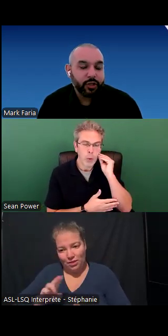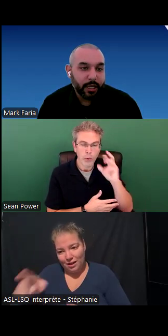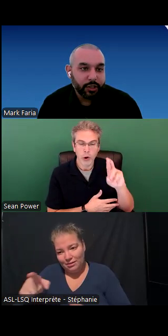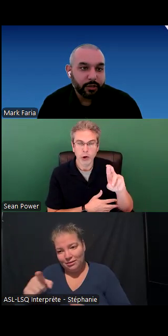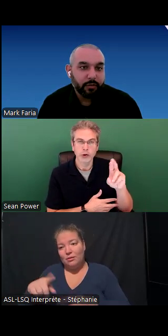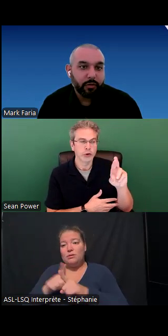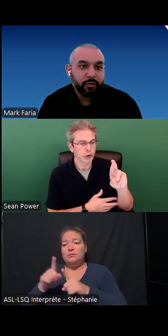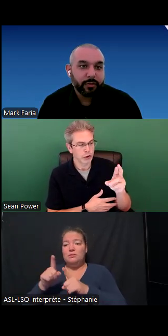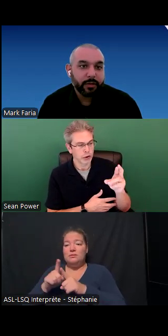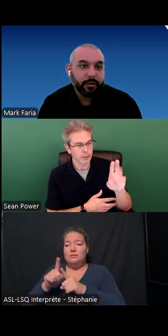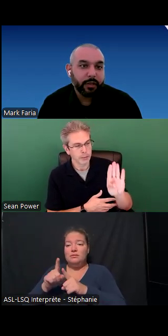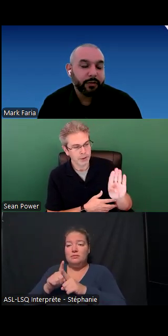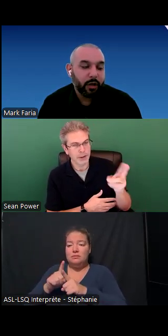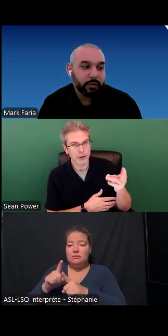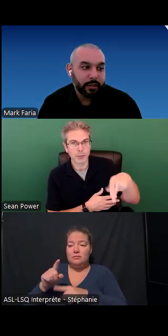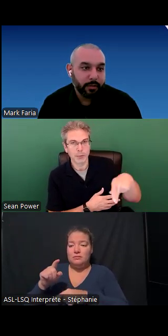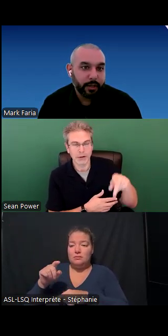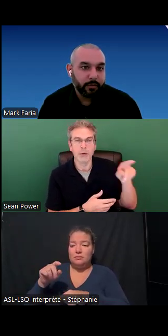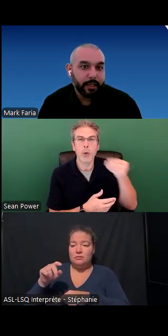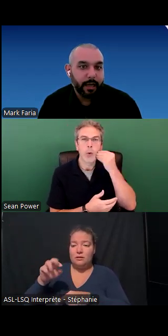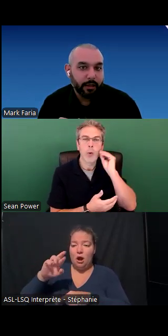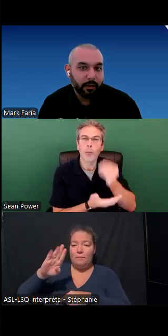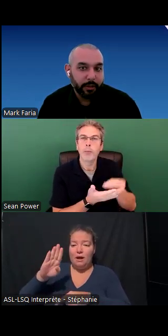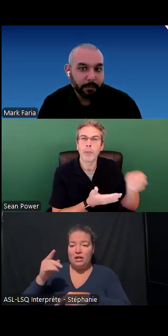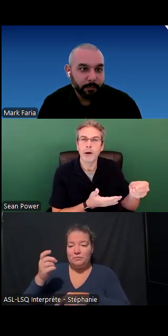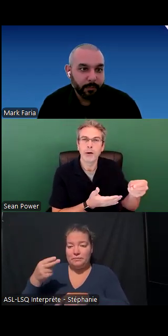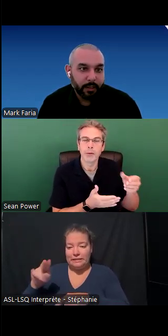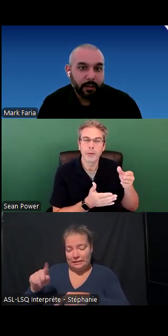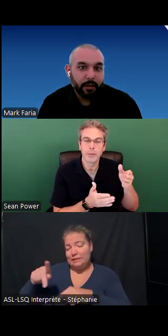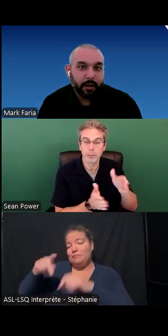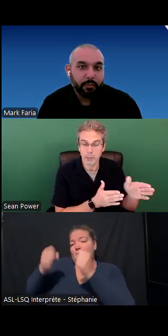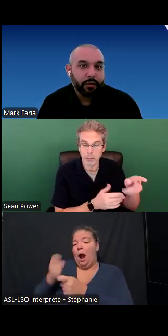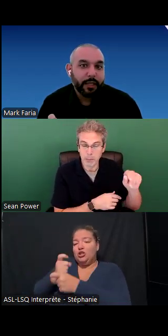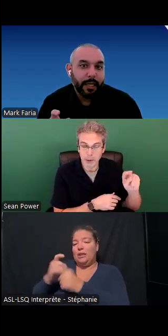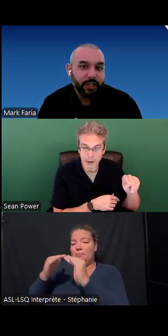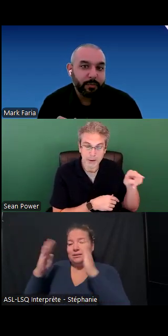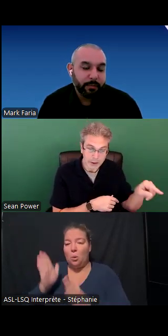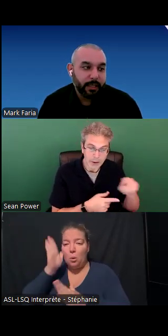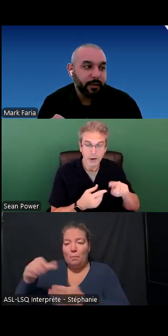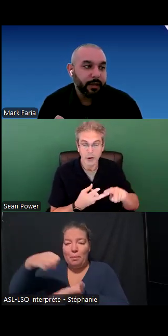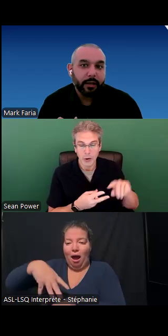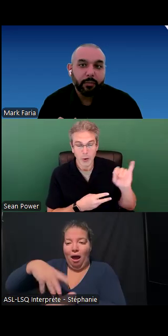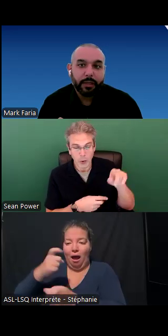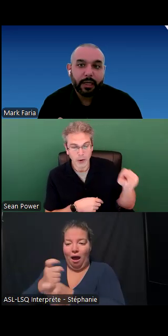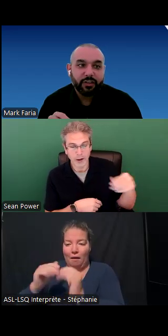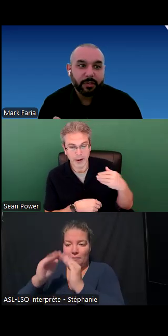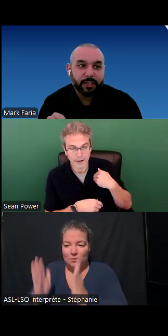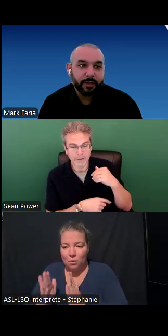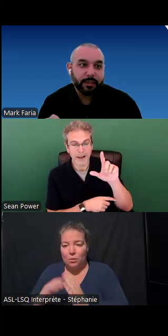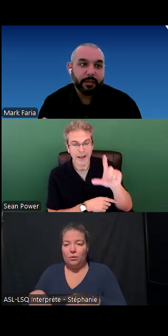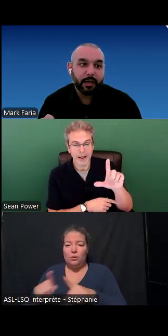for your education through something called the Lifelong Learning Plan or the LLP. Both the HBP and the LLP